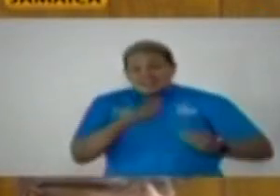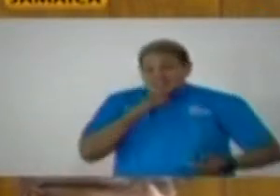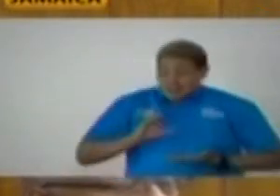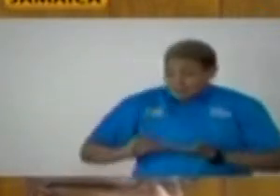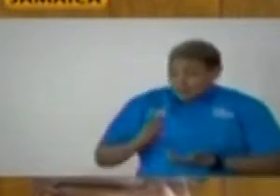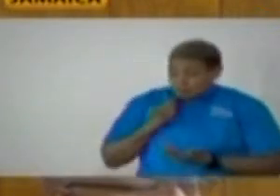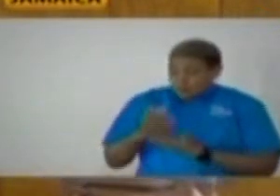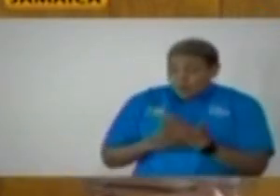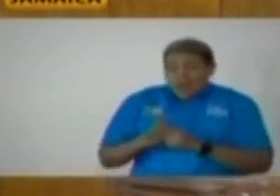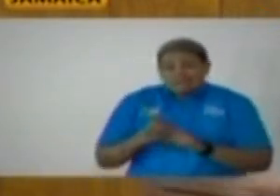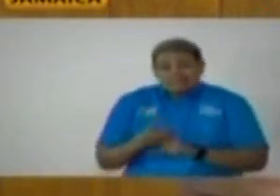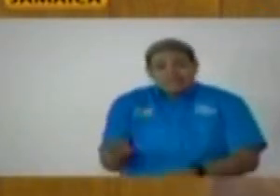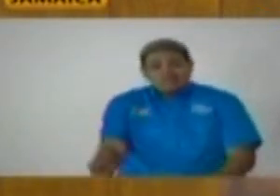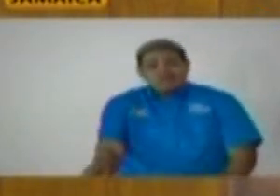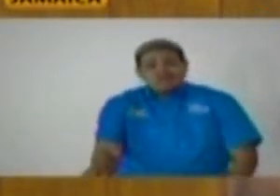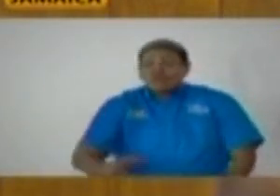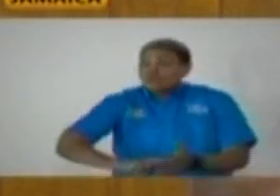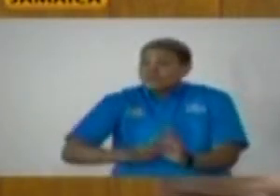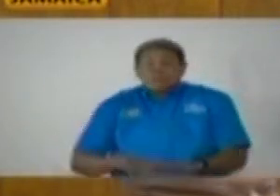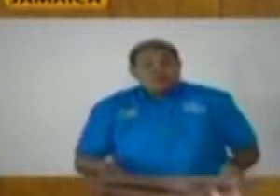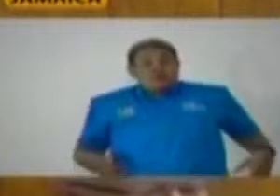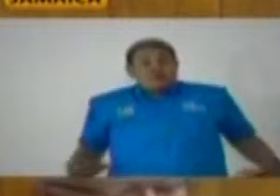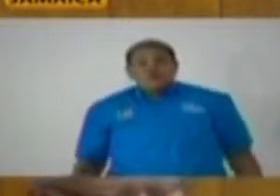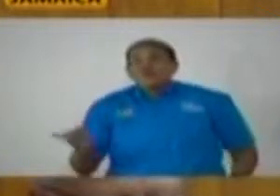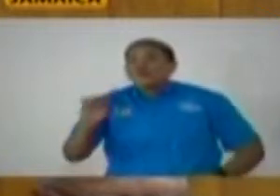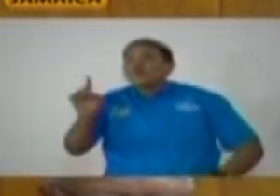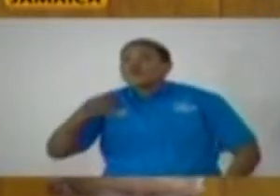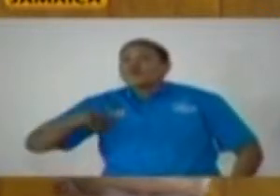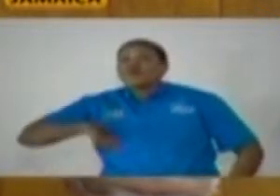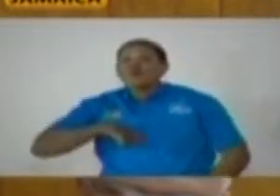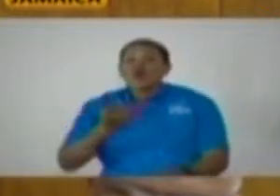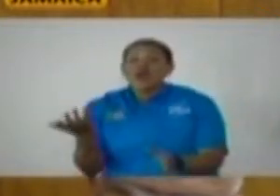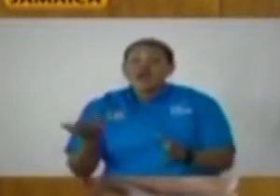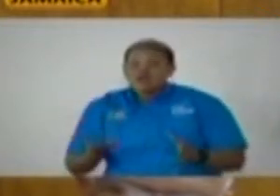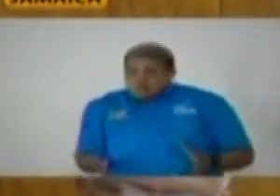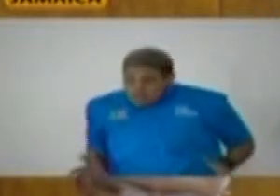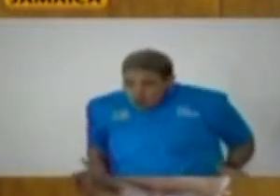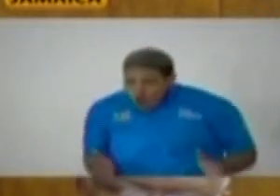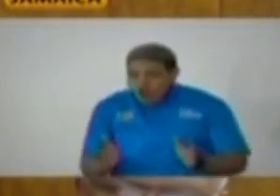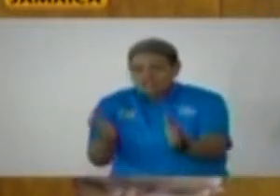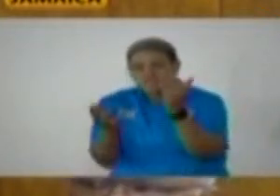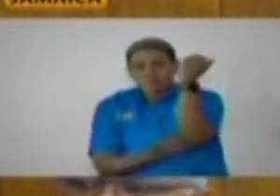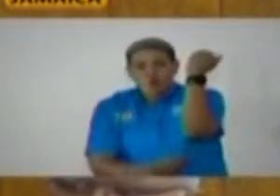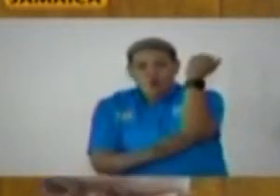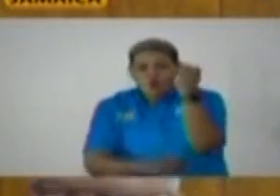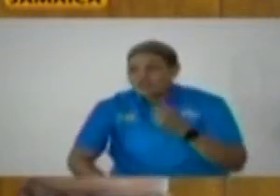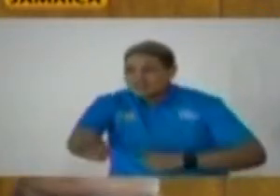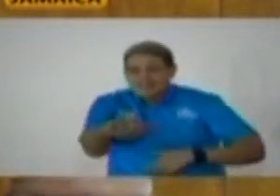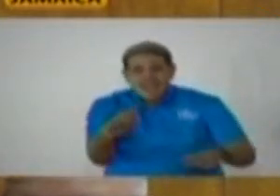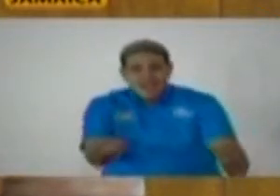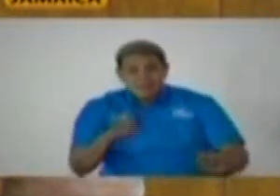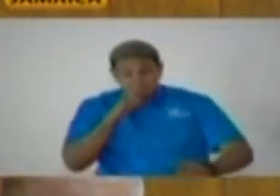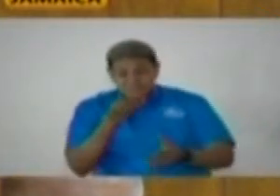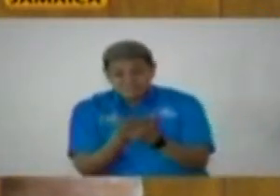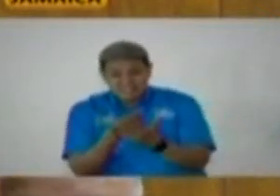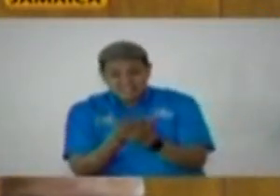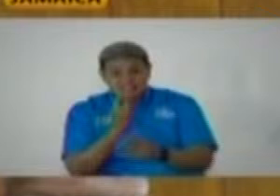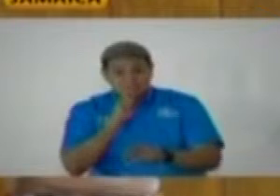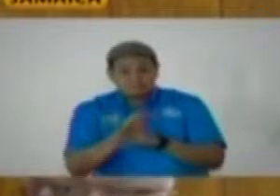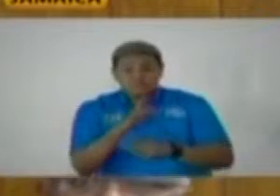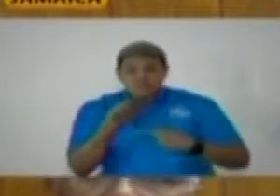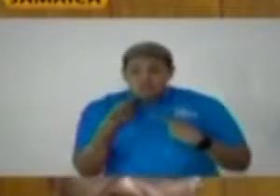is indecent, it means that we're fueling poverty. The Finance Minister announced an increase in the minimum